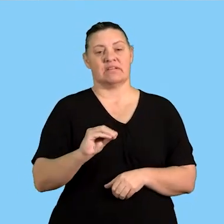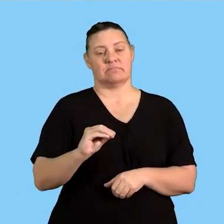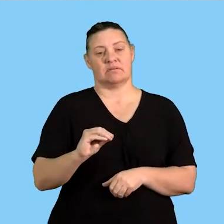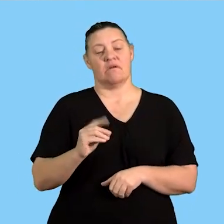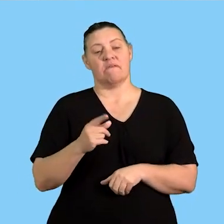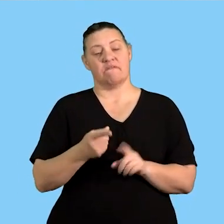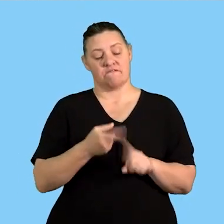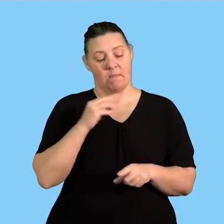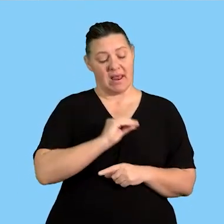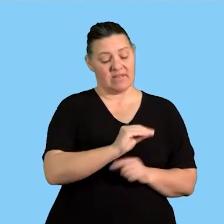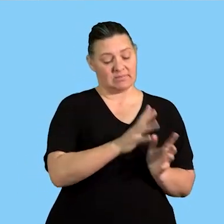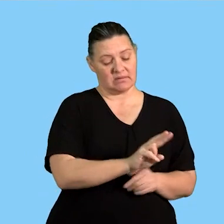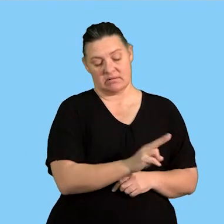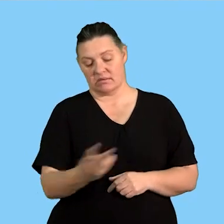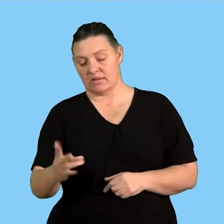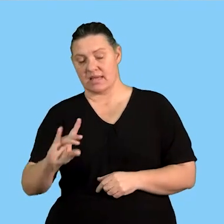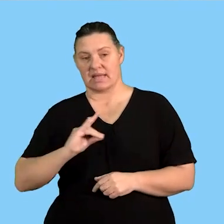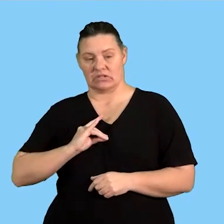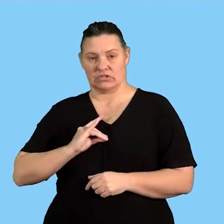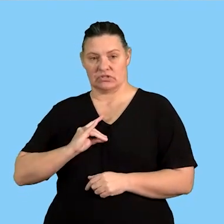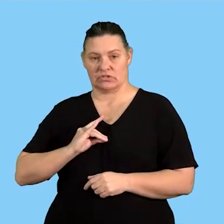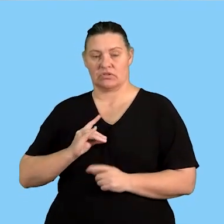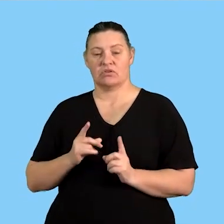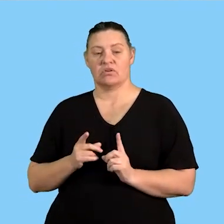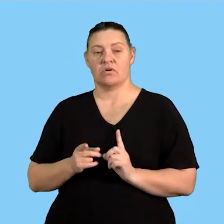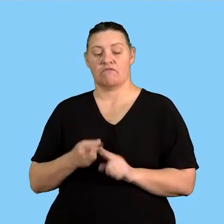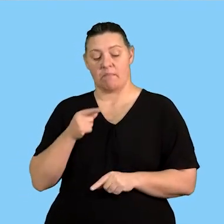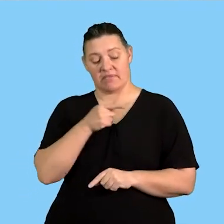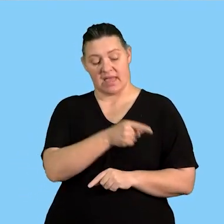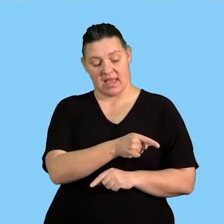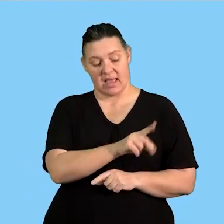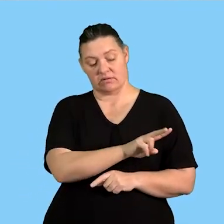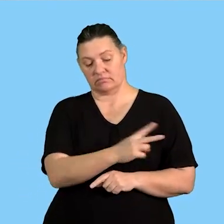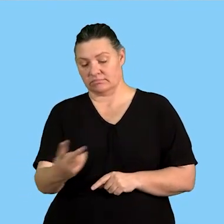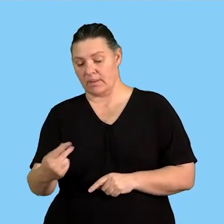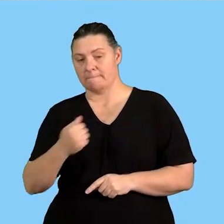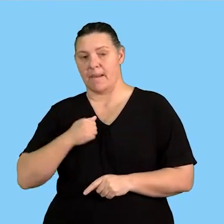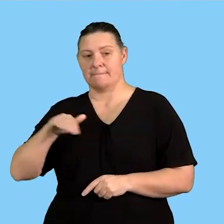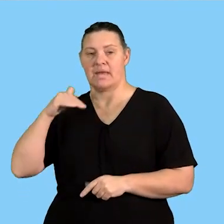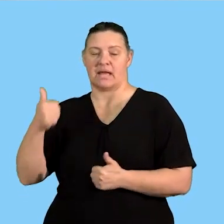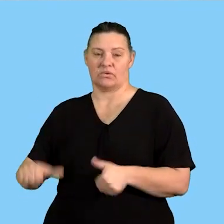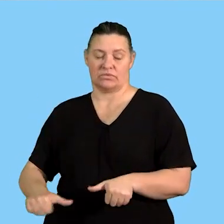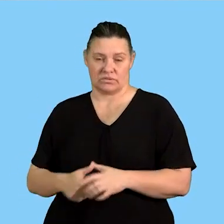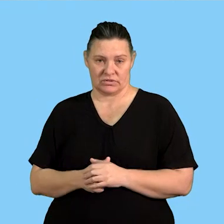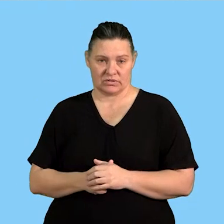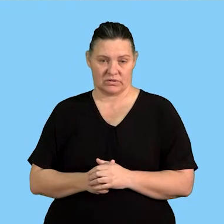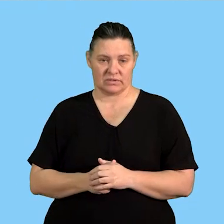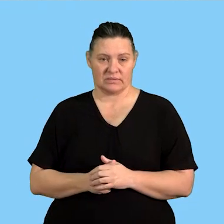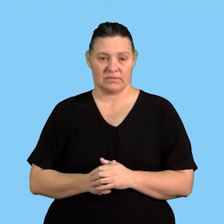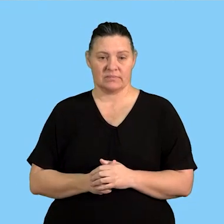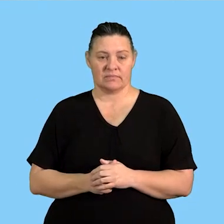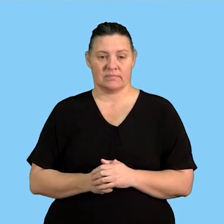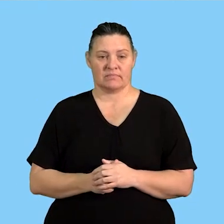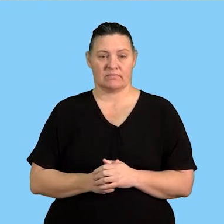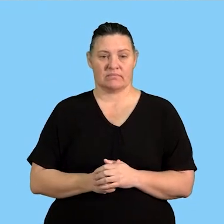the investment to cash, meaning from the investor to your bank account. So that's what we mean. We are talking about